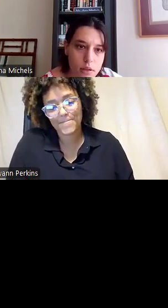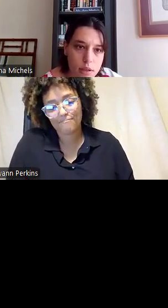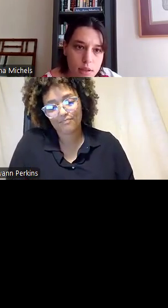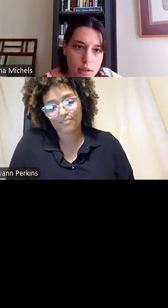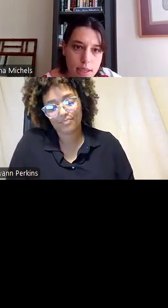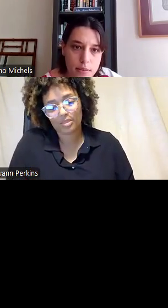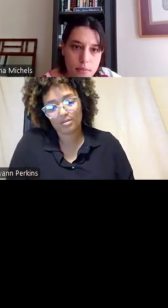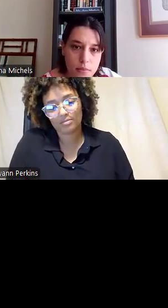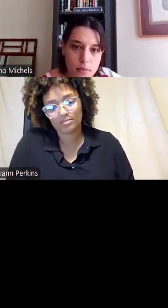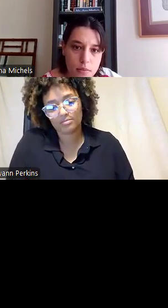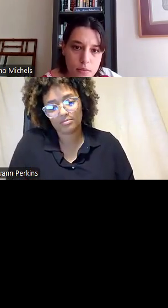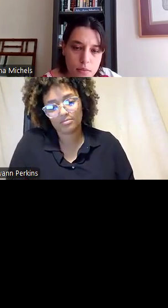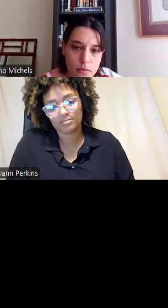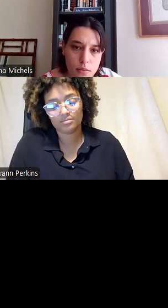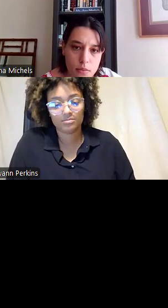Absolutely.